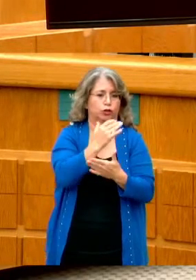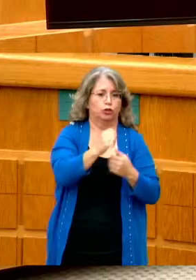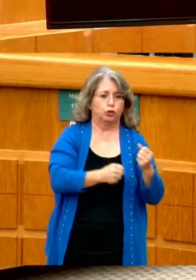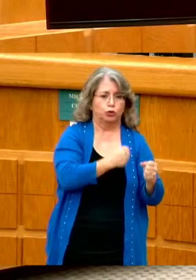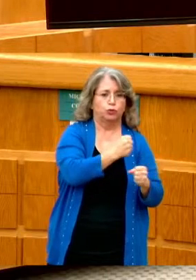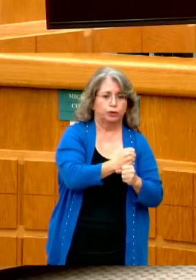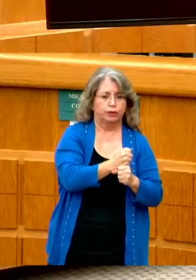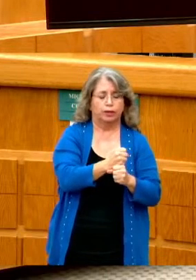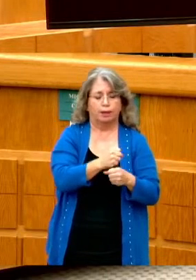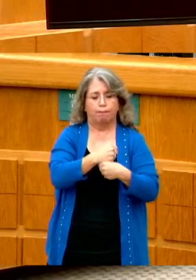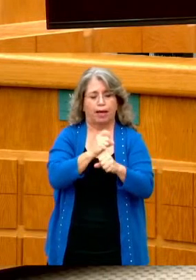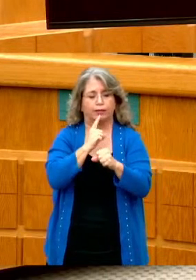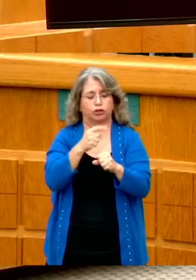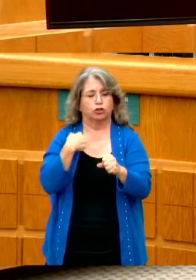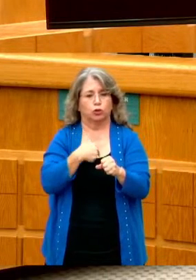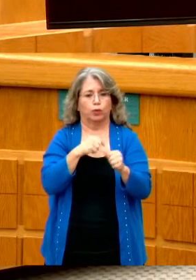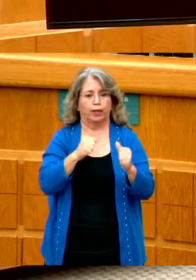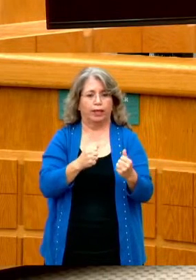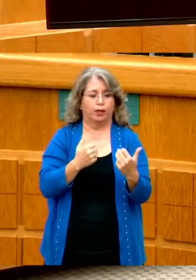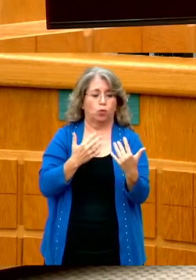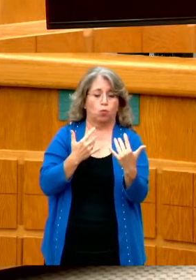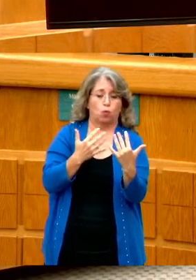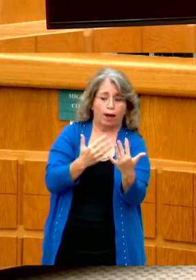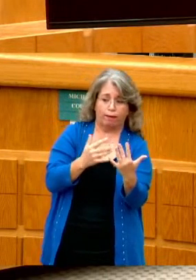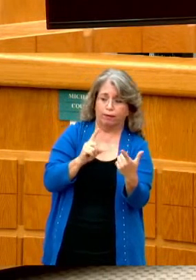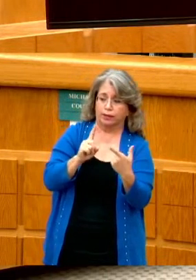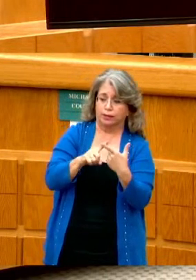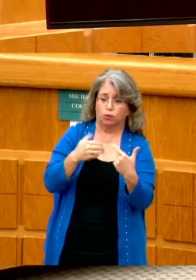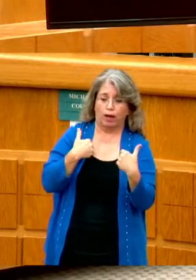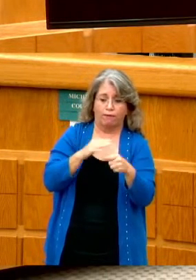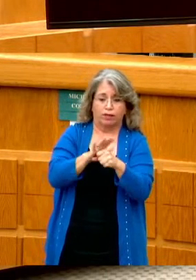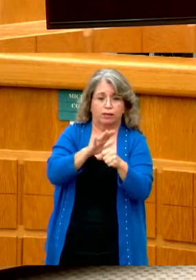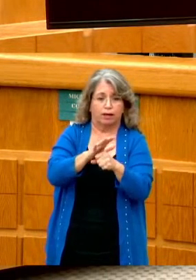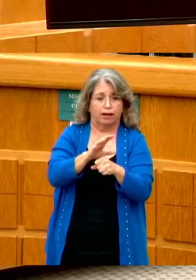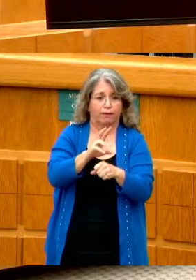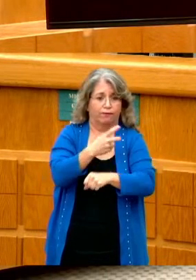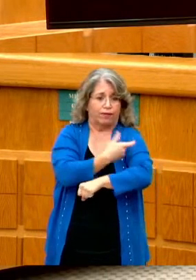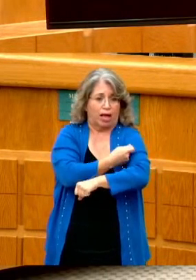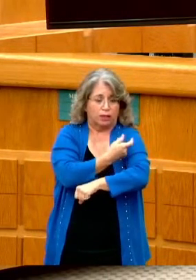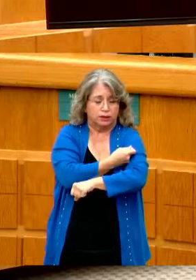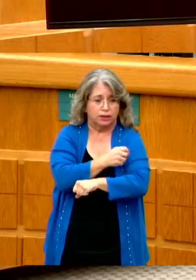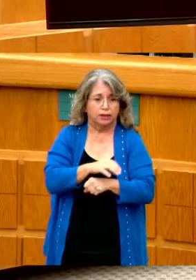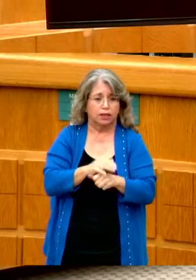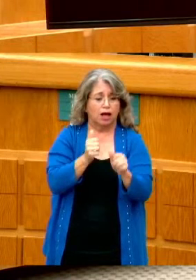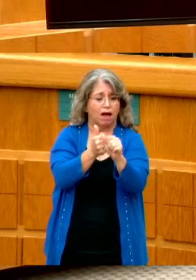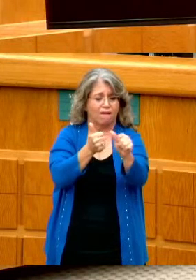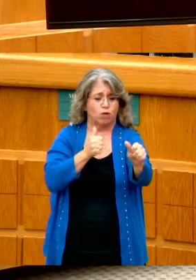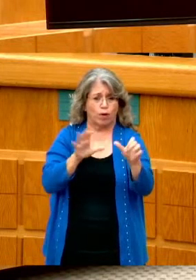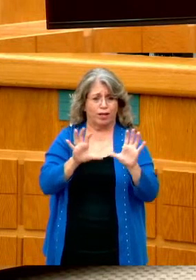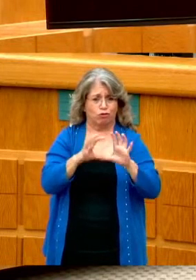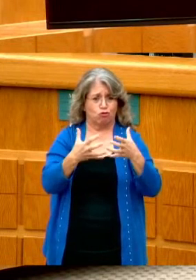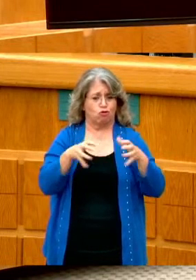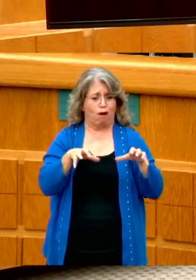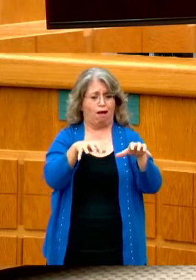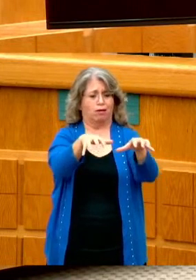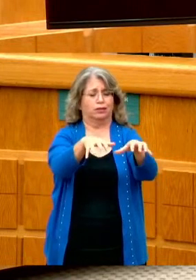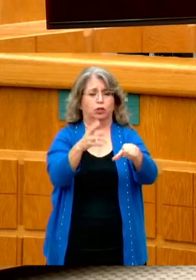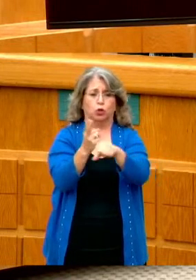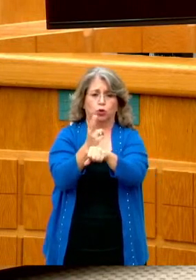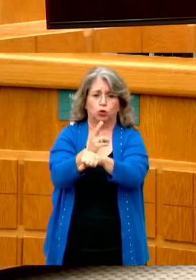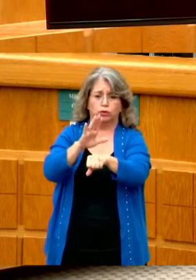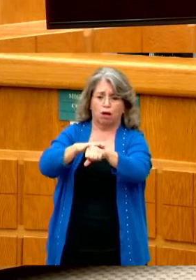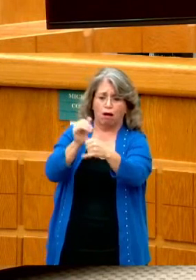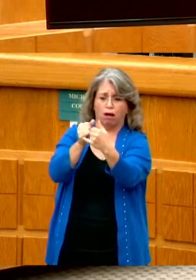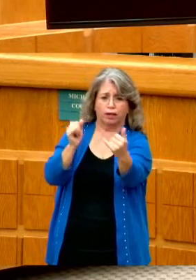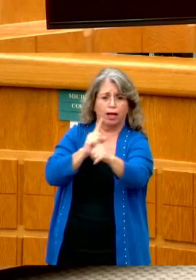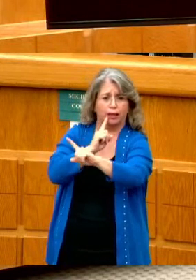can wait out our turn for the vaccine. Avoid crowded spaces. Use online whenever you can and curbside delivery. It